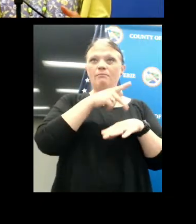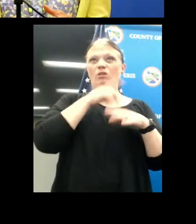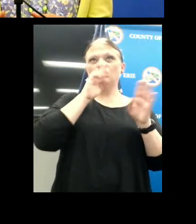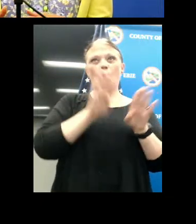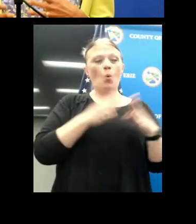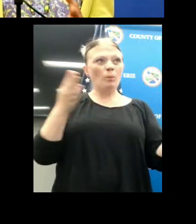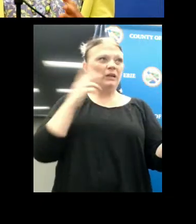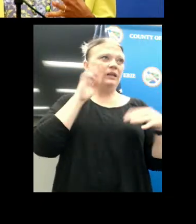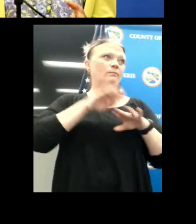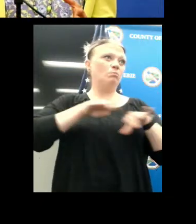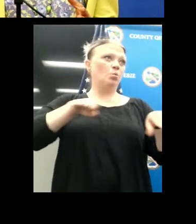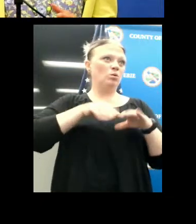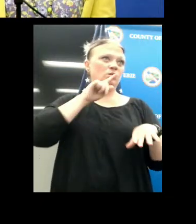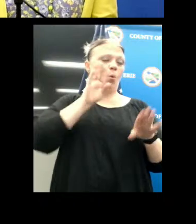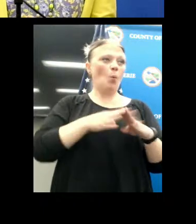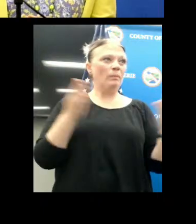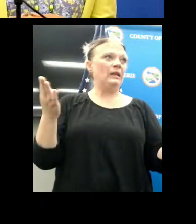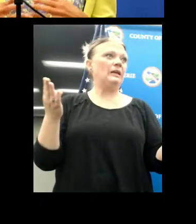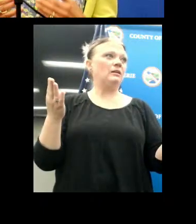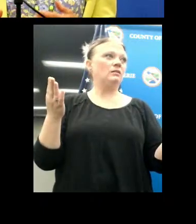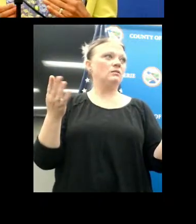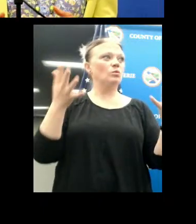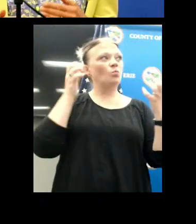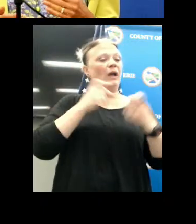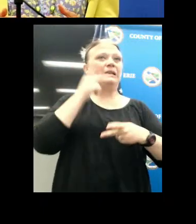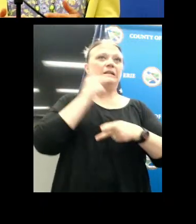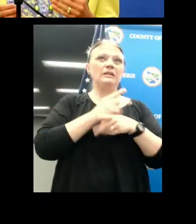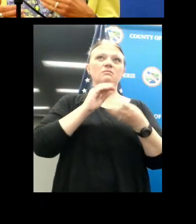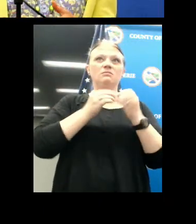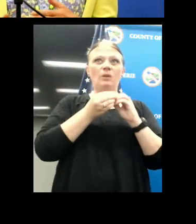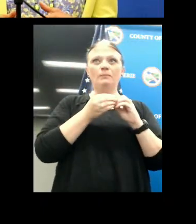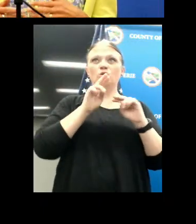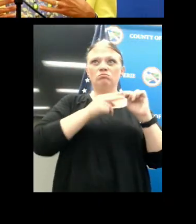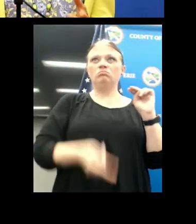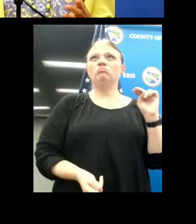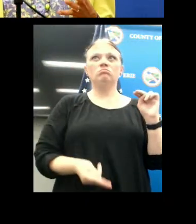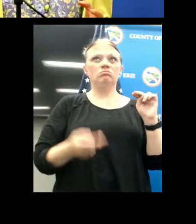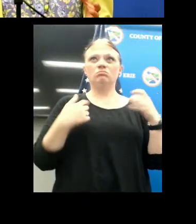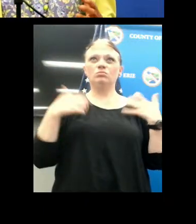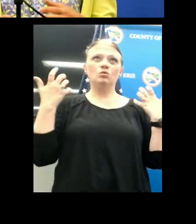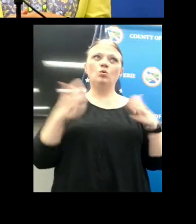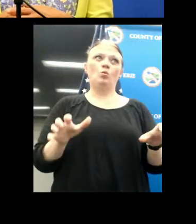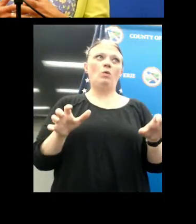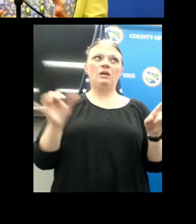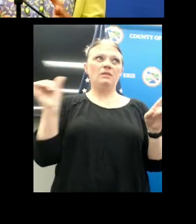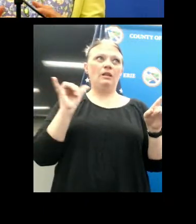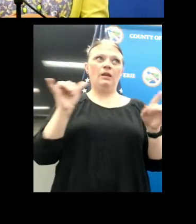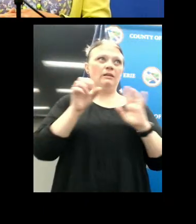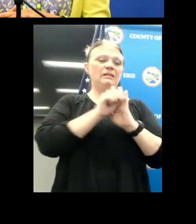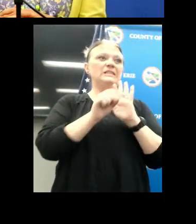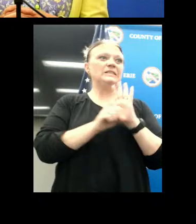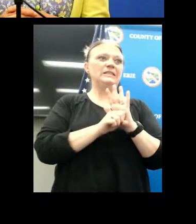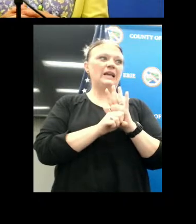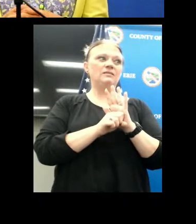parks opening up, pools opening up. So we want to keep those numbers to decrease. We don't want to end up like those